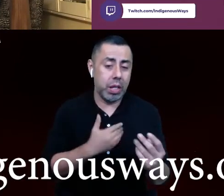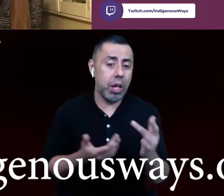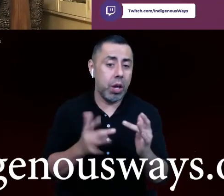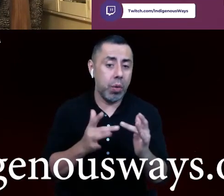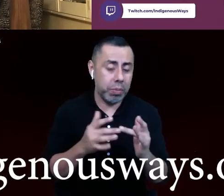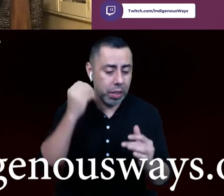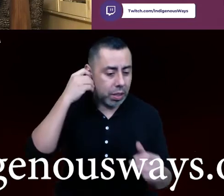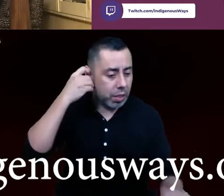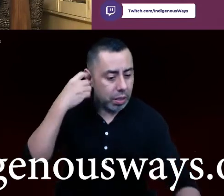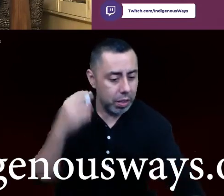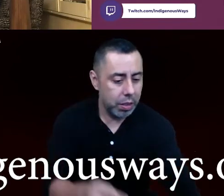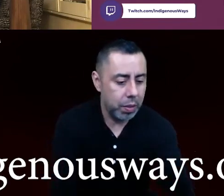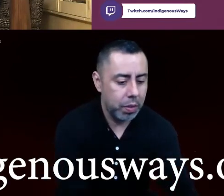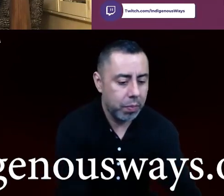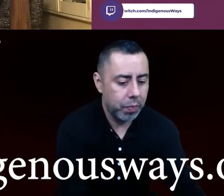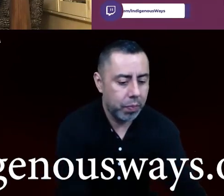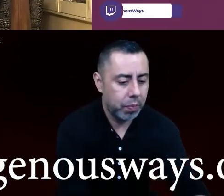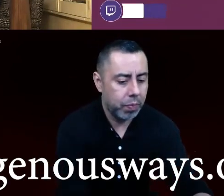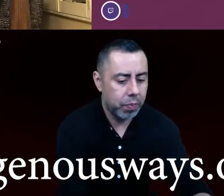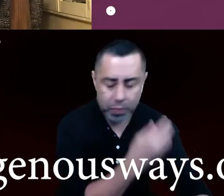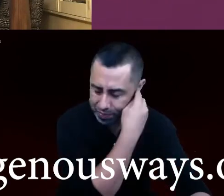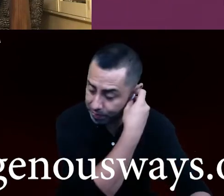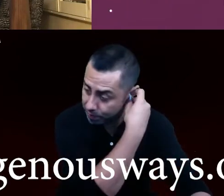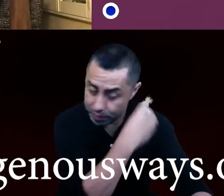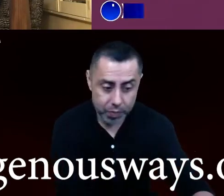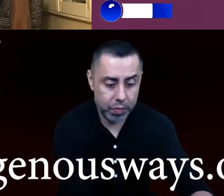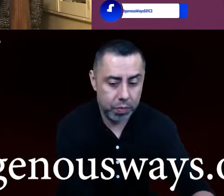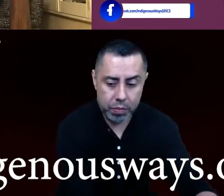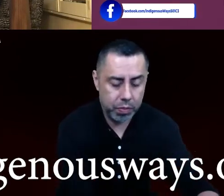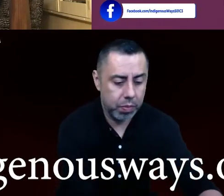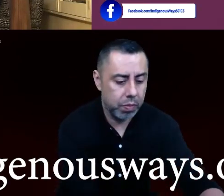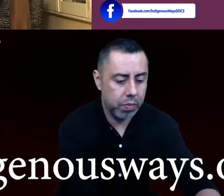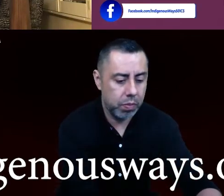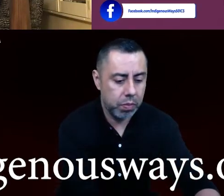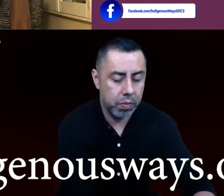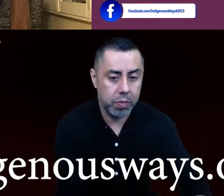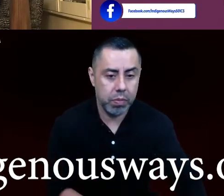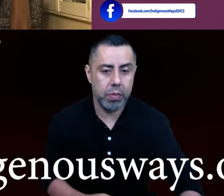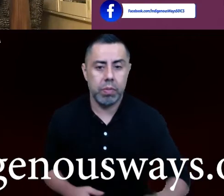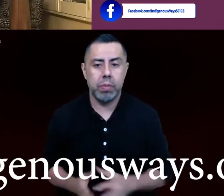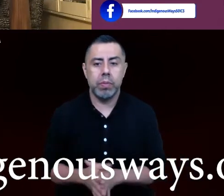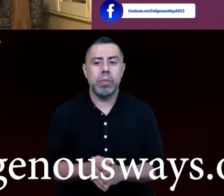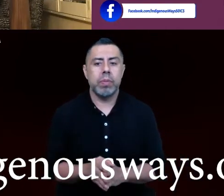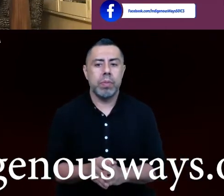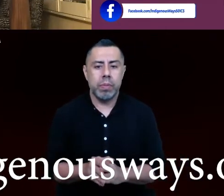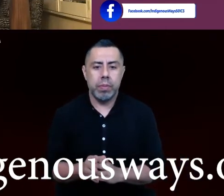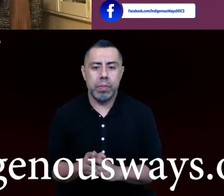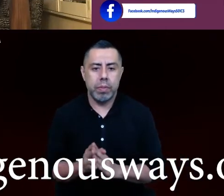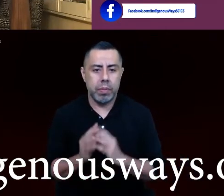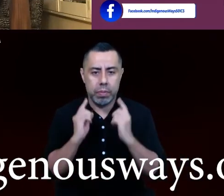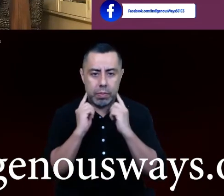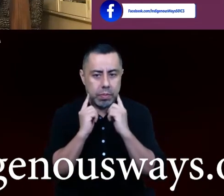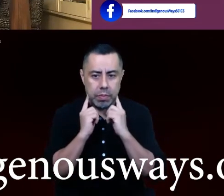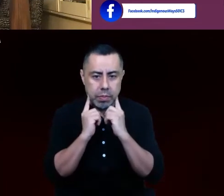at indigenousways.org, very user-friendly website. Thank you all for being with us this evening